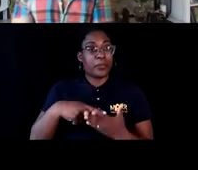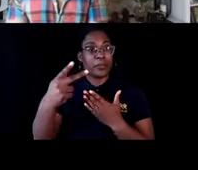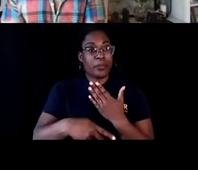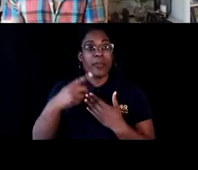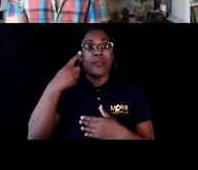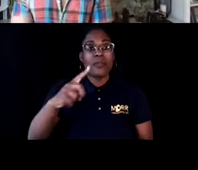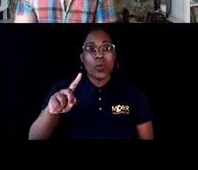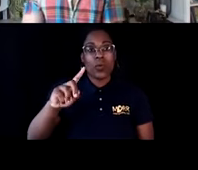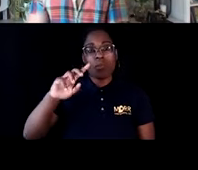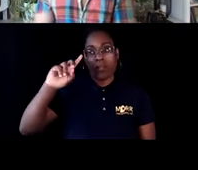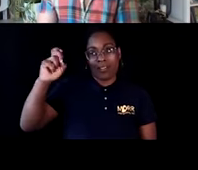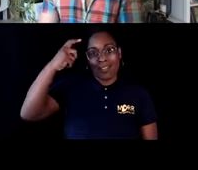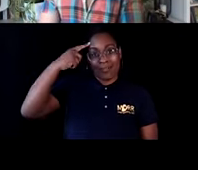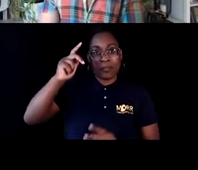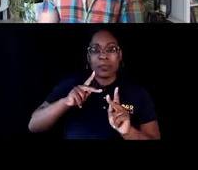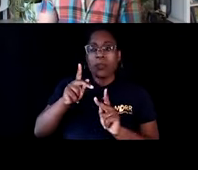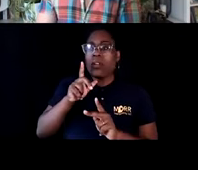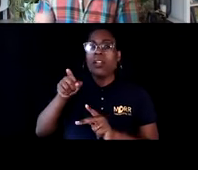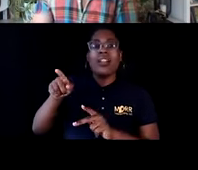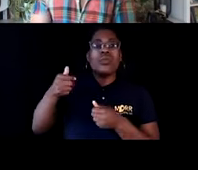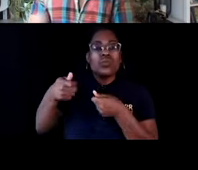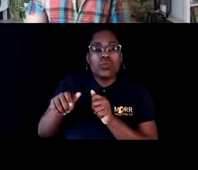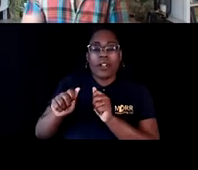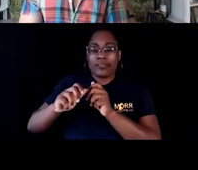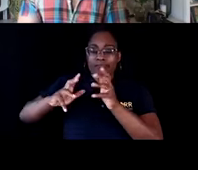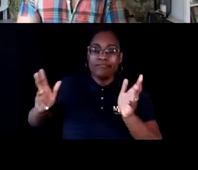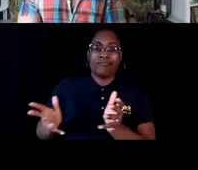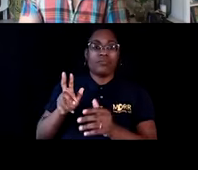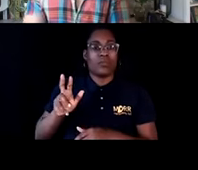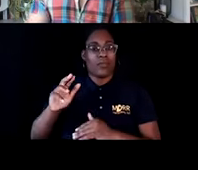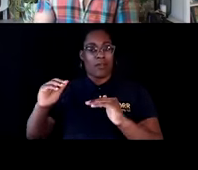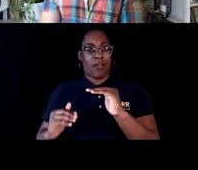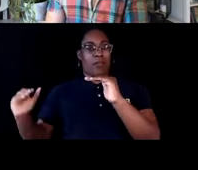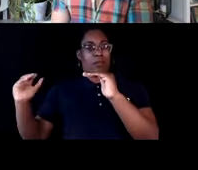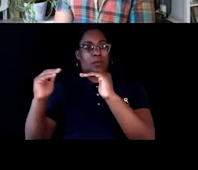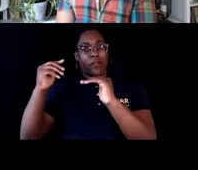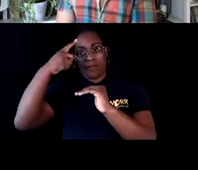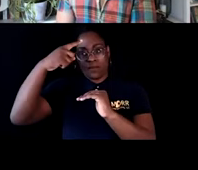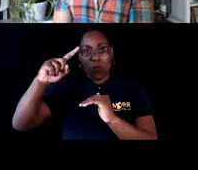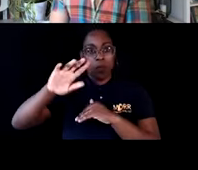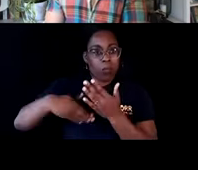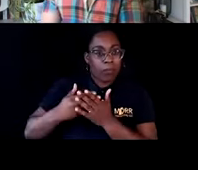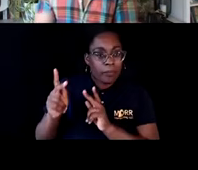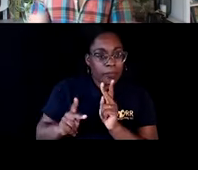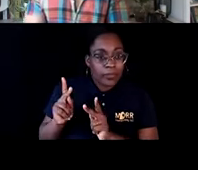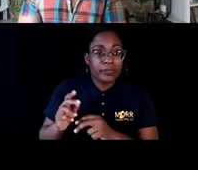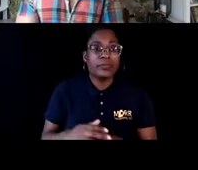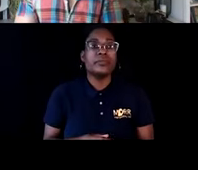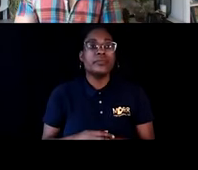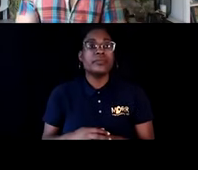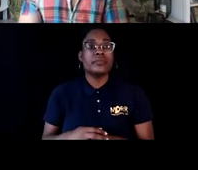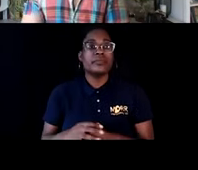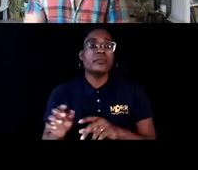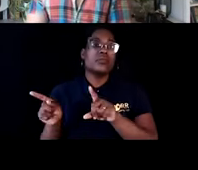advance equity, racial equity within their institutions. And of course, our mass freedom work, which is a cross-departmental